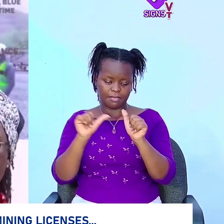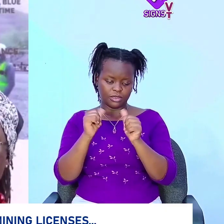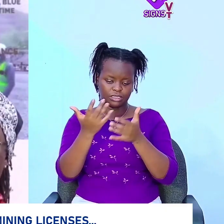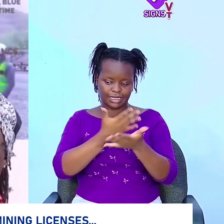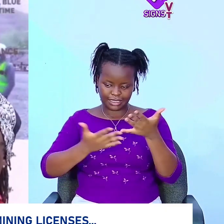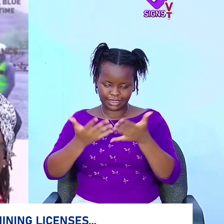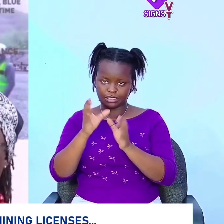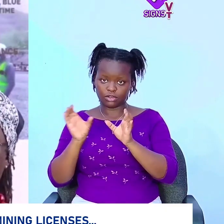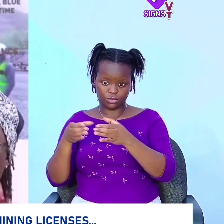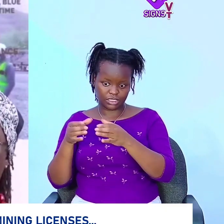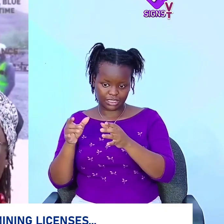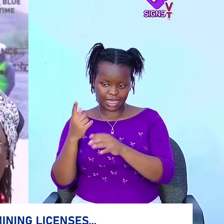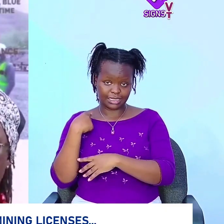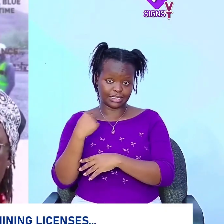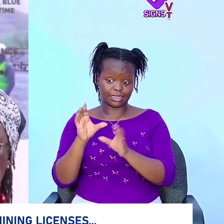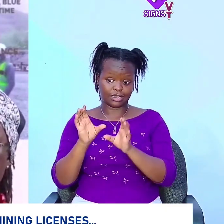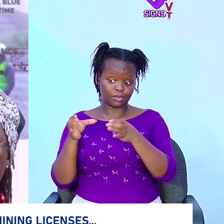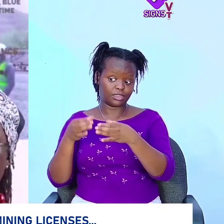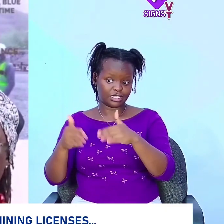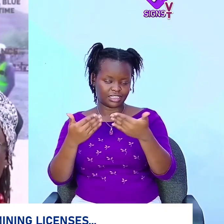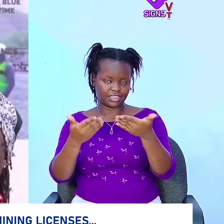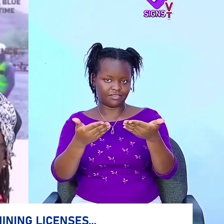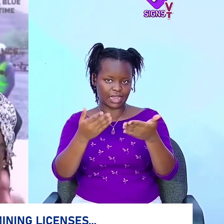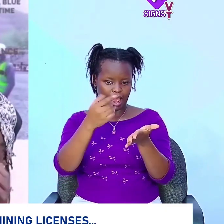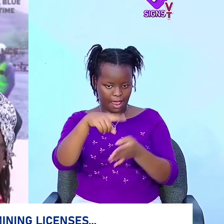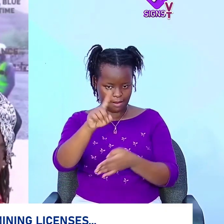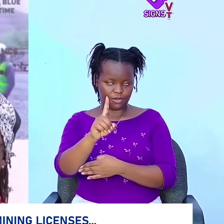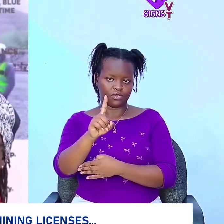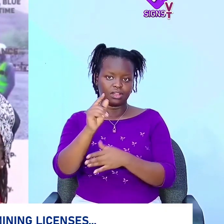And until the community has given their approval is when we shall proceed